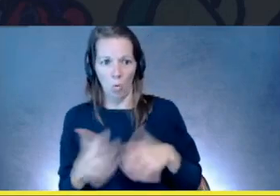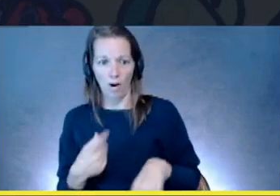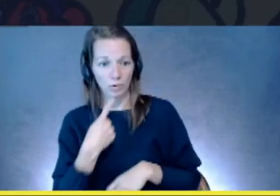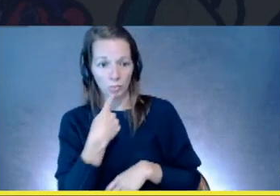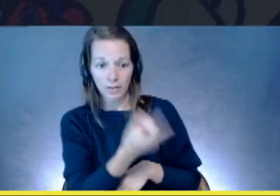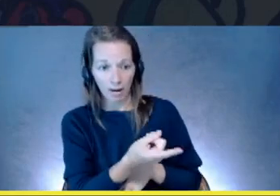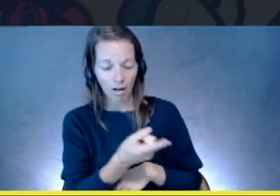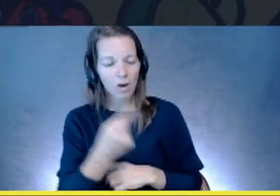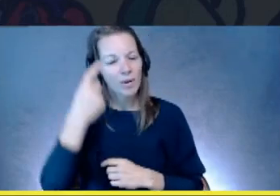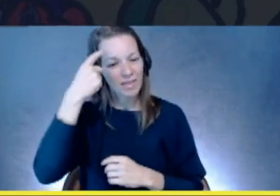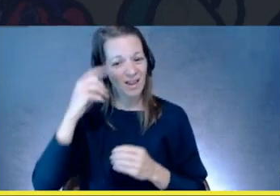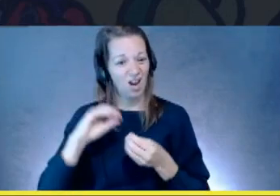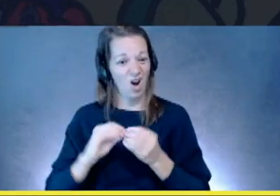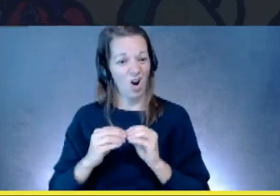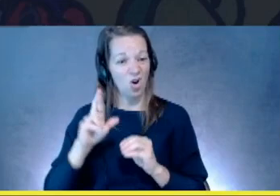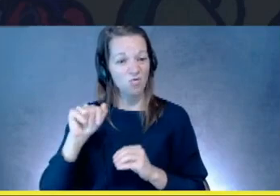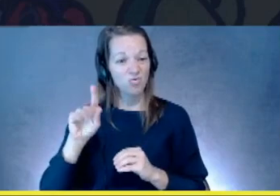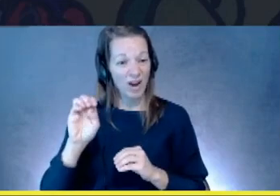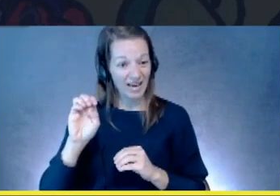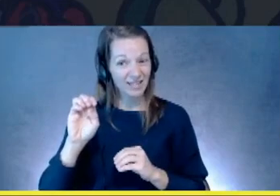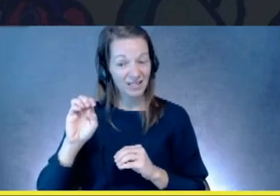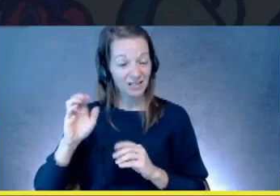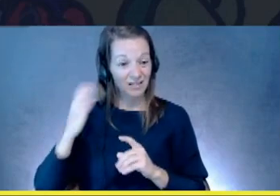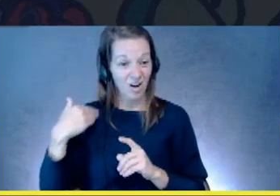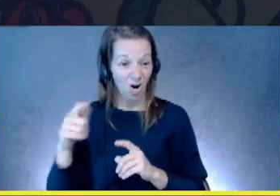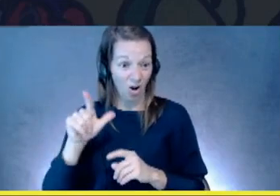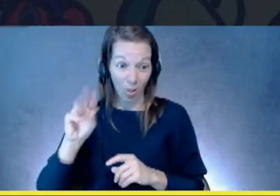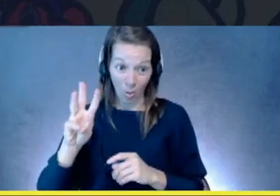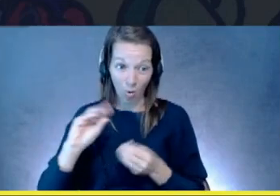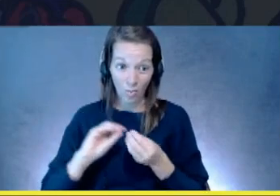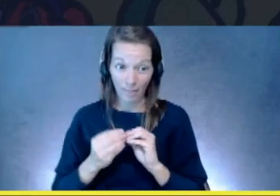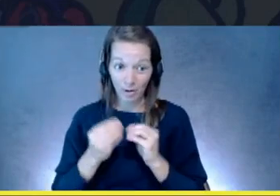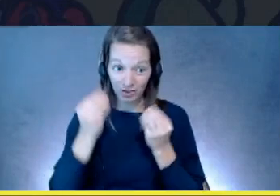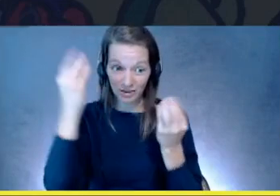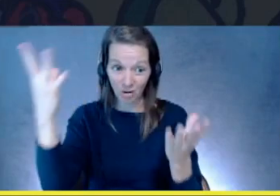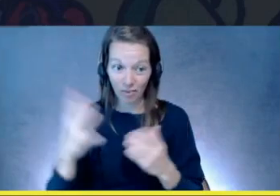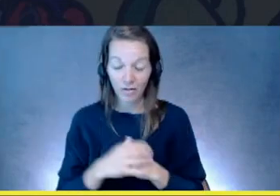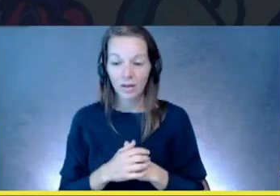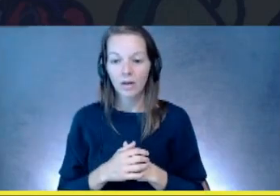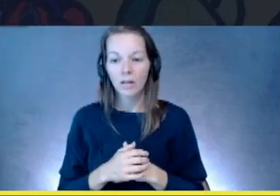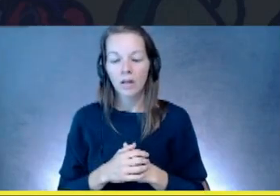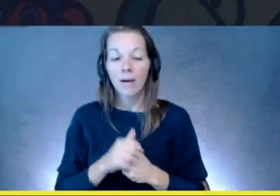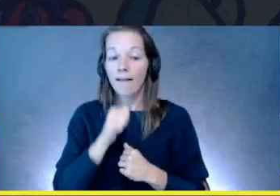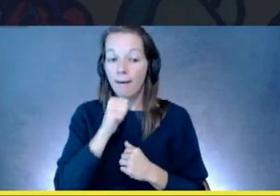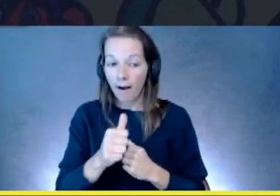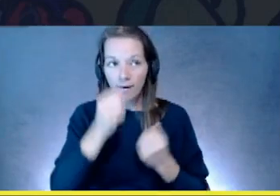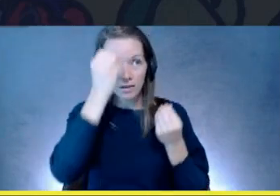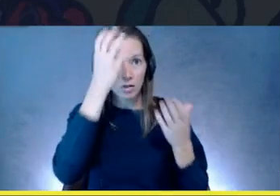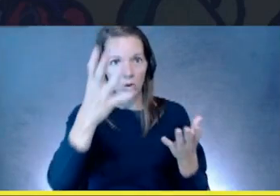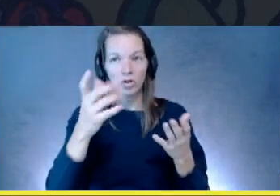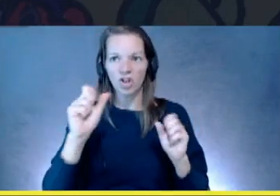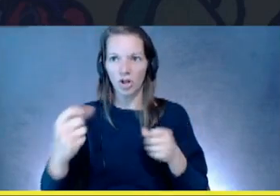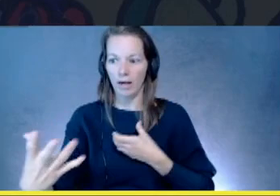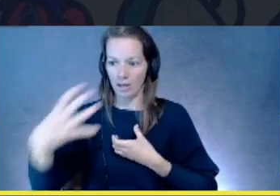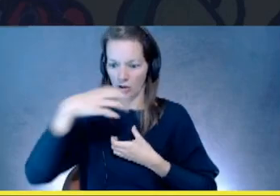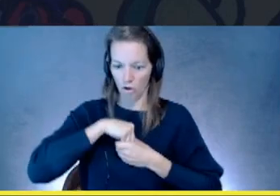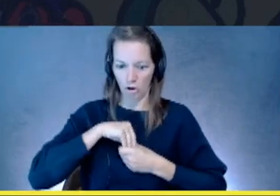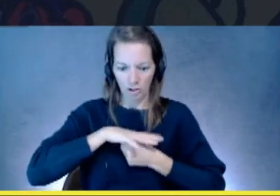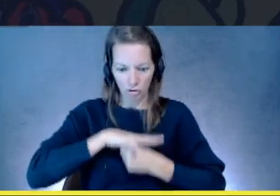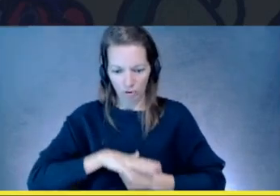on previous studies are probably low. Non-disclosure can also lead to internalized stress,